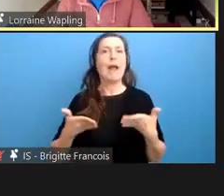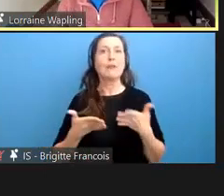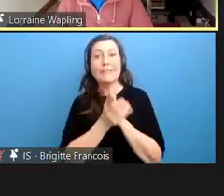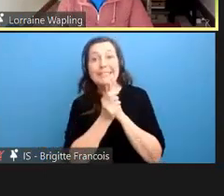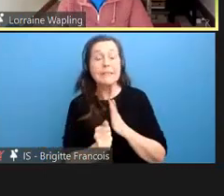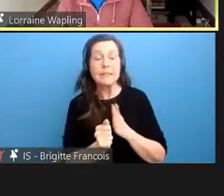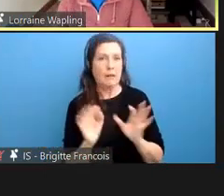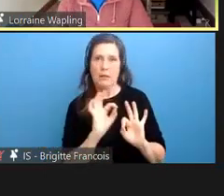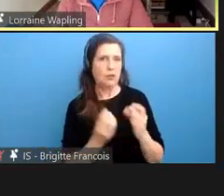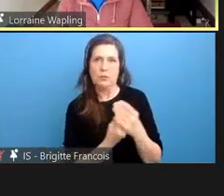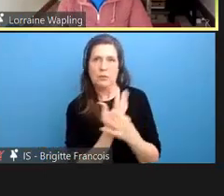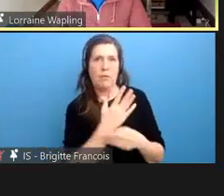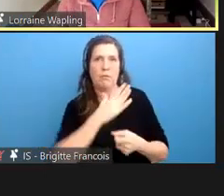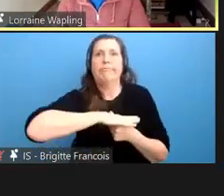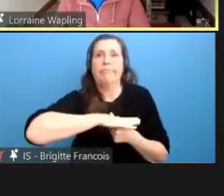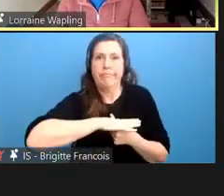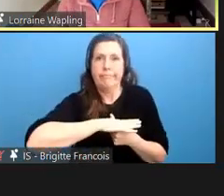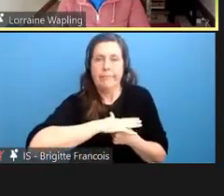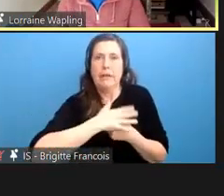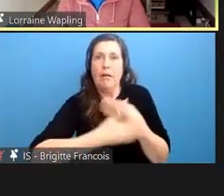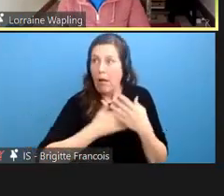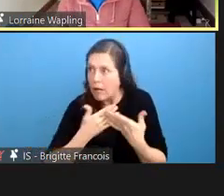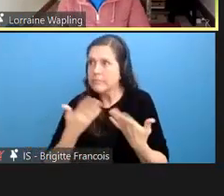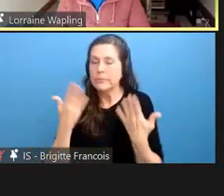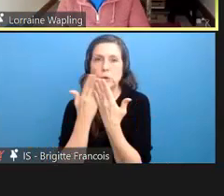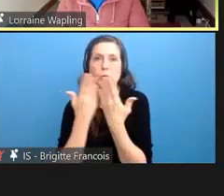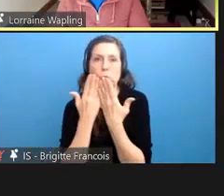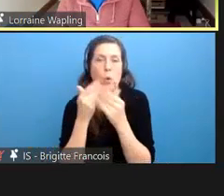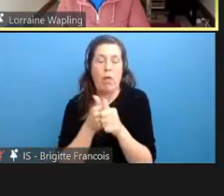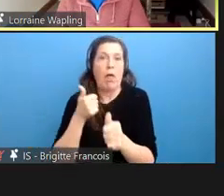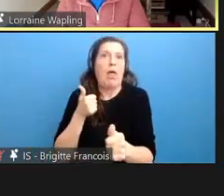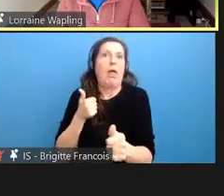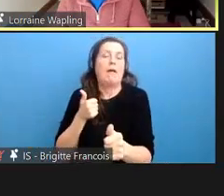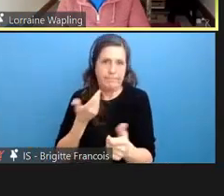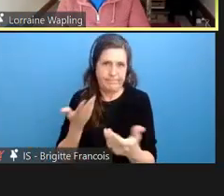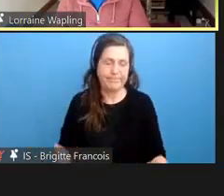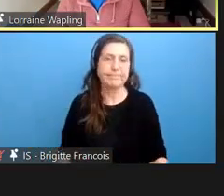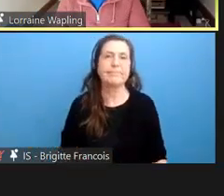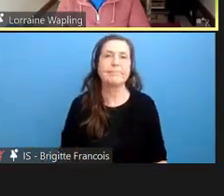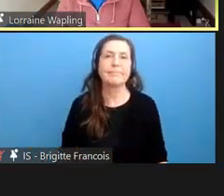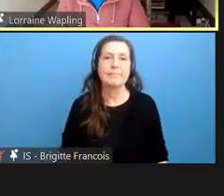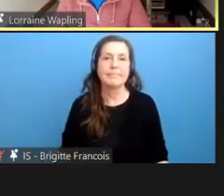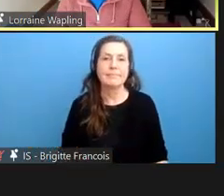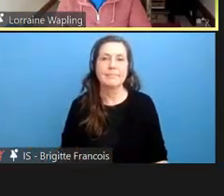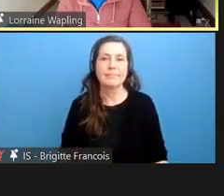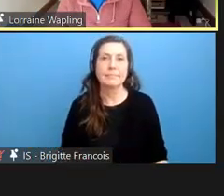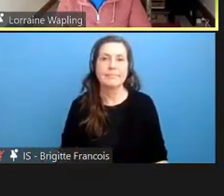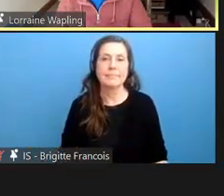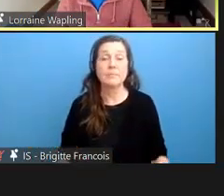that happens once they're at school. In some of my research, I found that teachers are